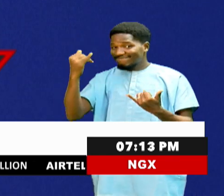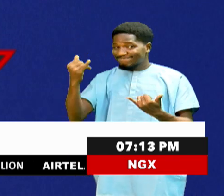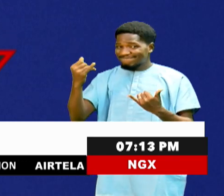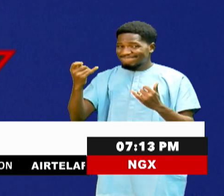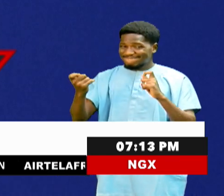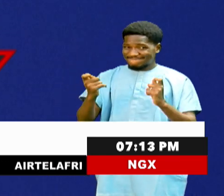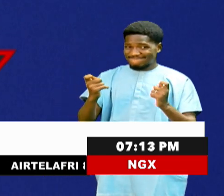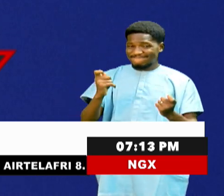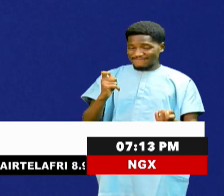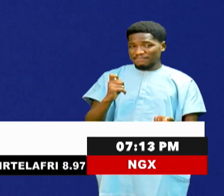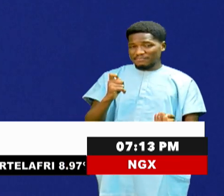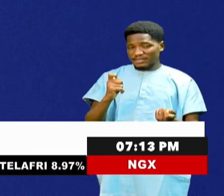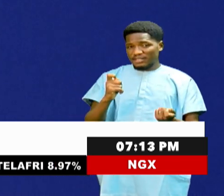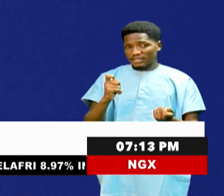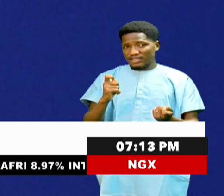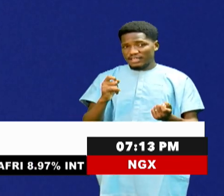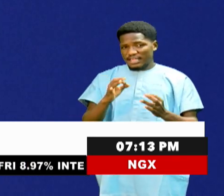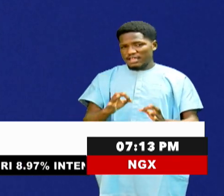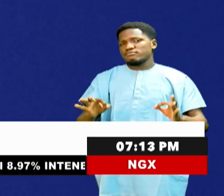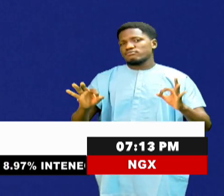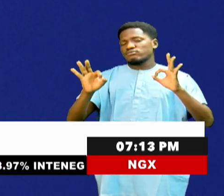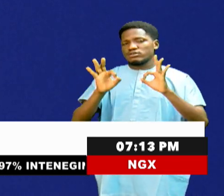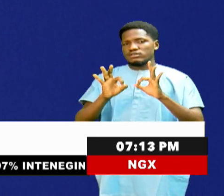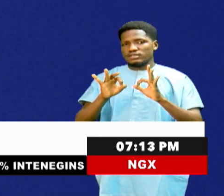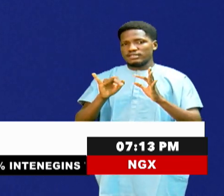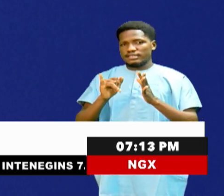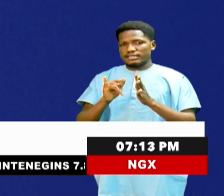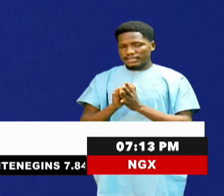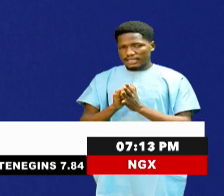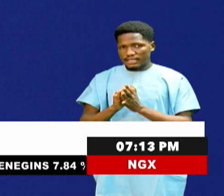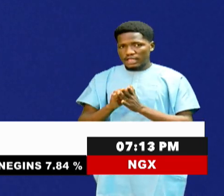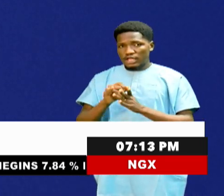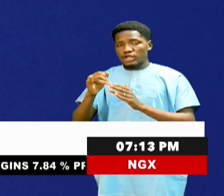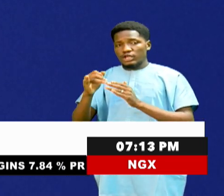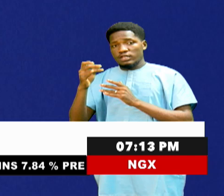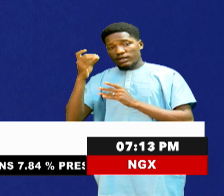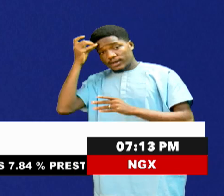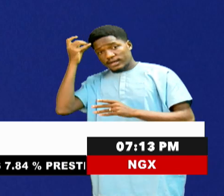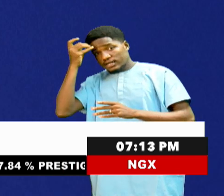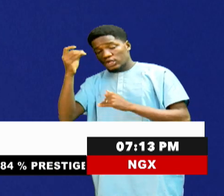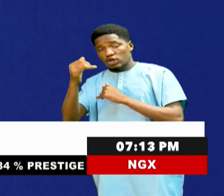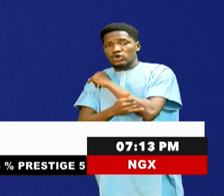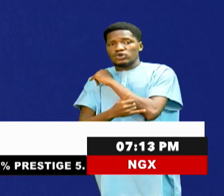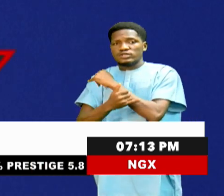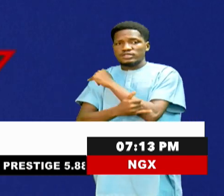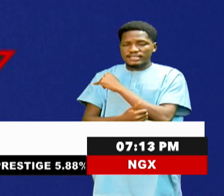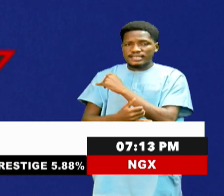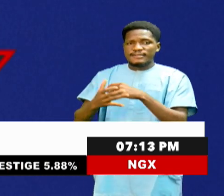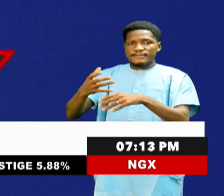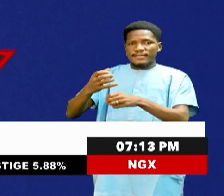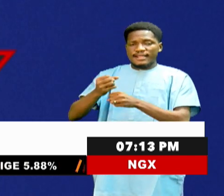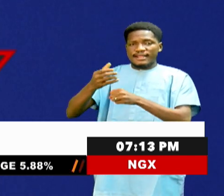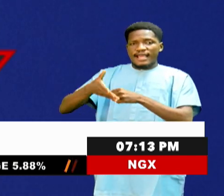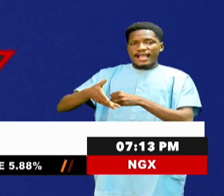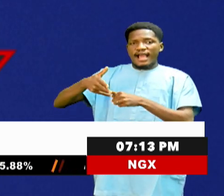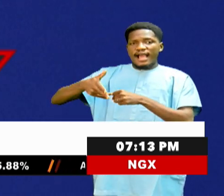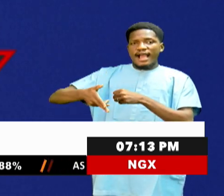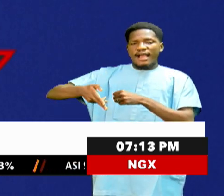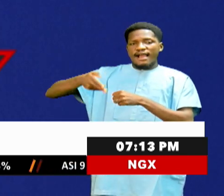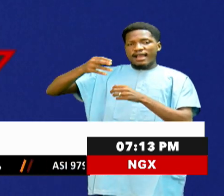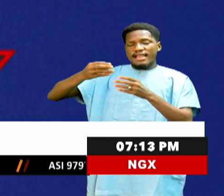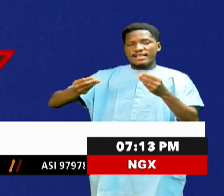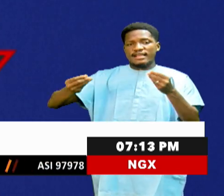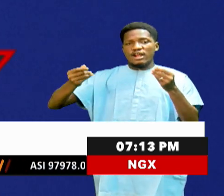that they reclaim the high ground of better governance, cleaner governance,